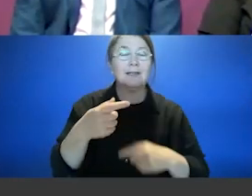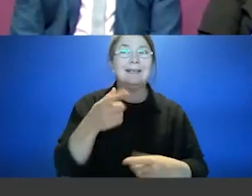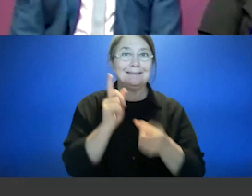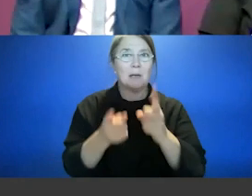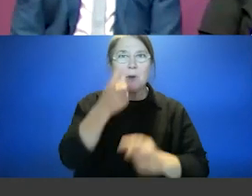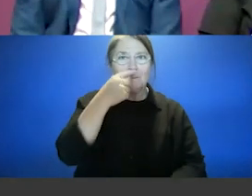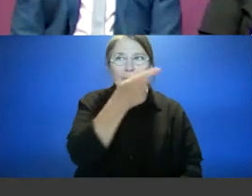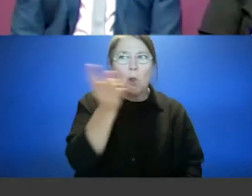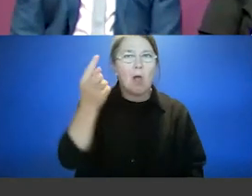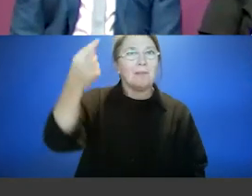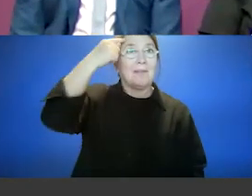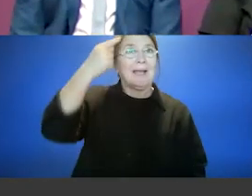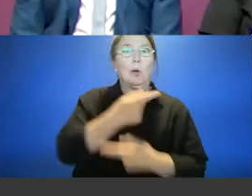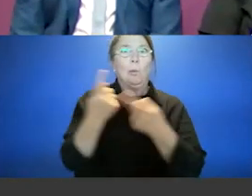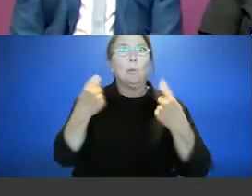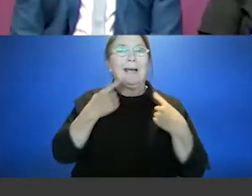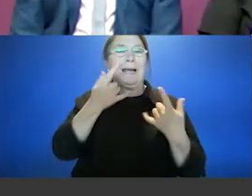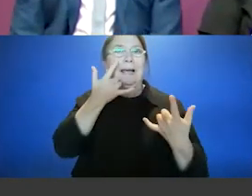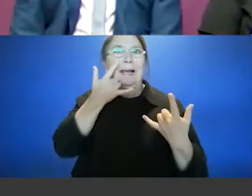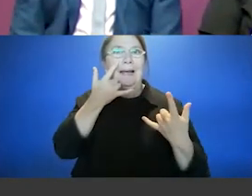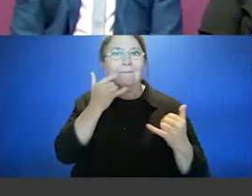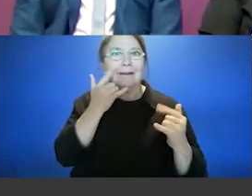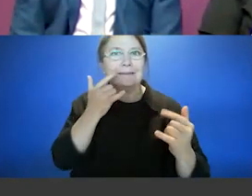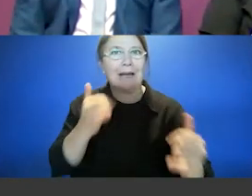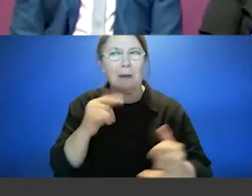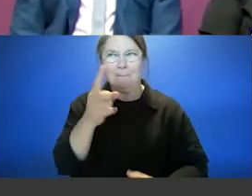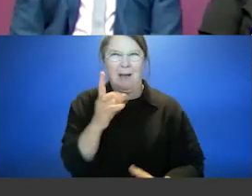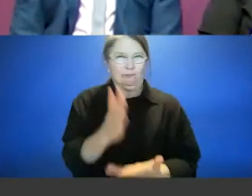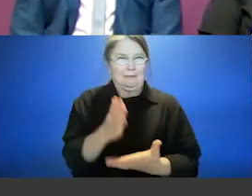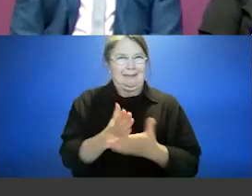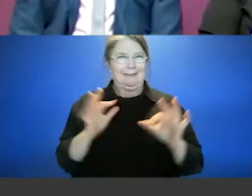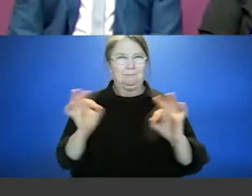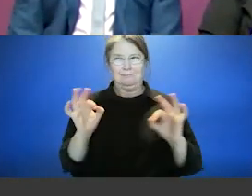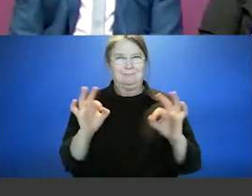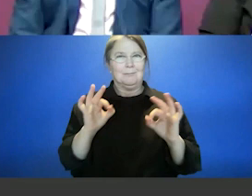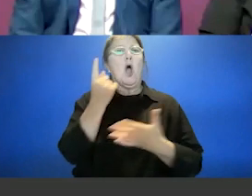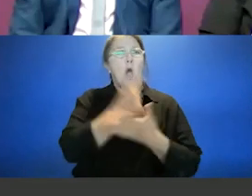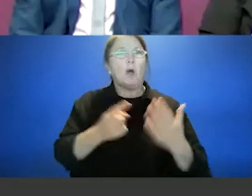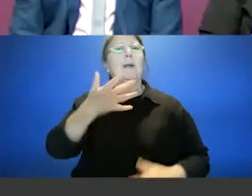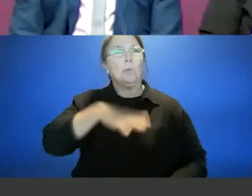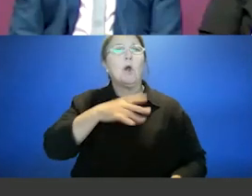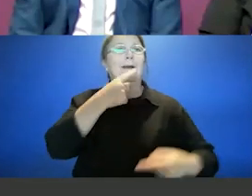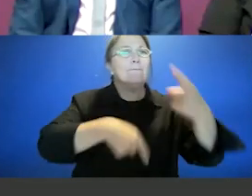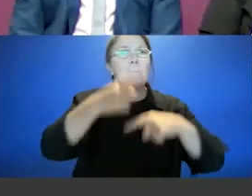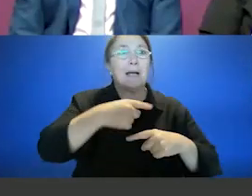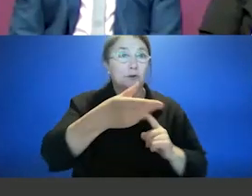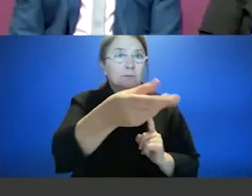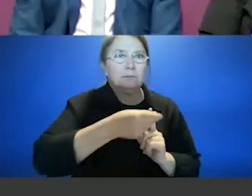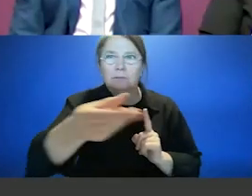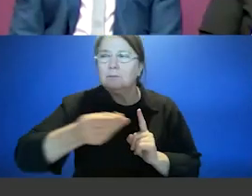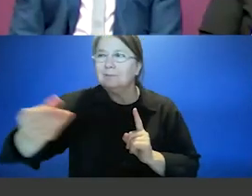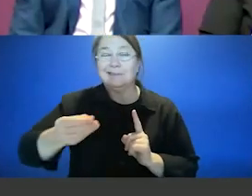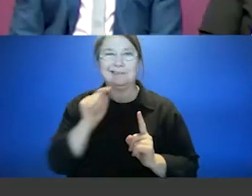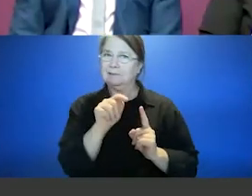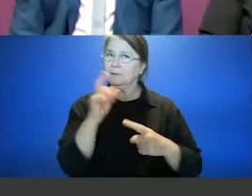where in fact we are still in the information collection phase in order to assess a complaint. So that's really important. I'm also interested in